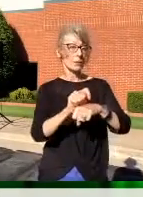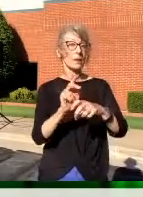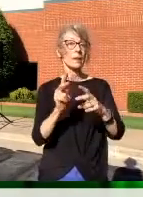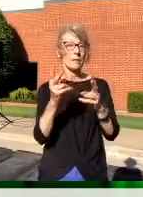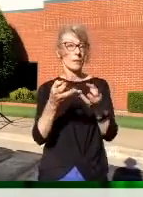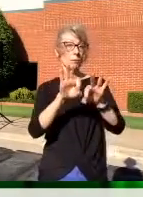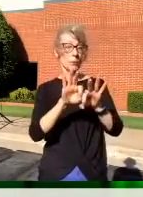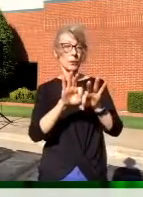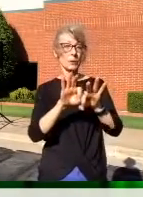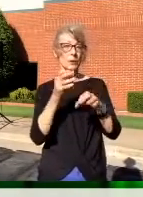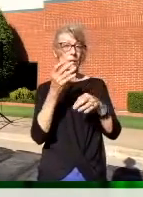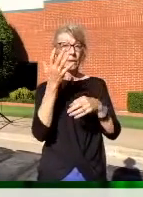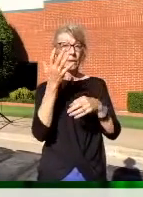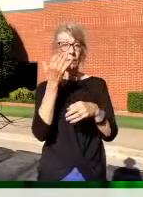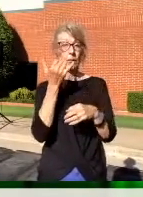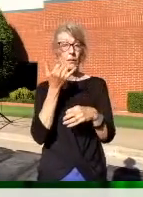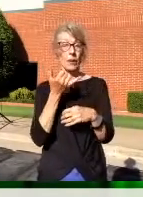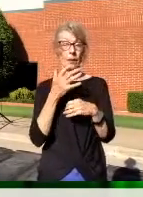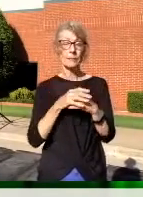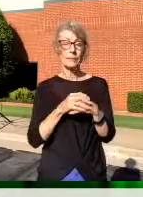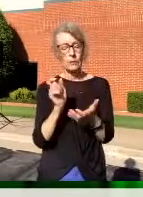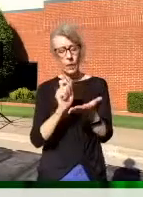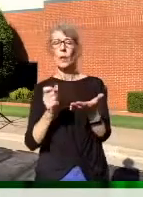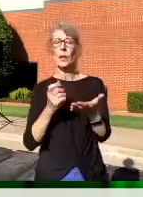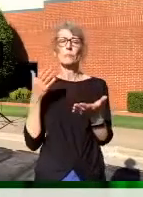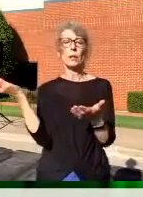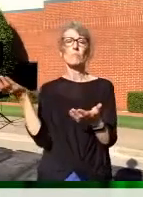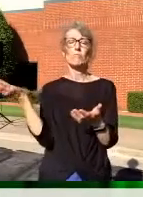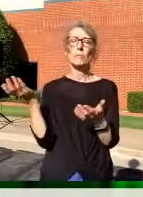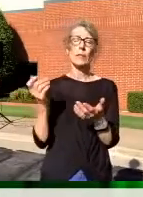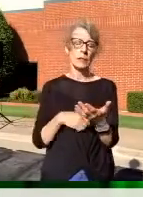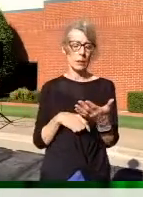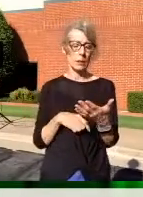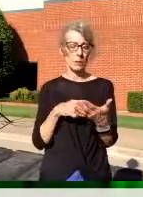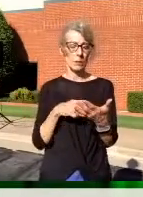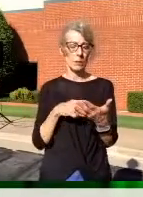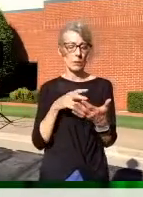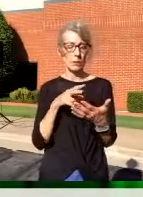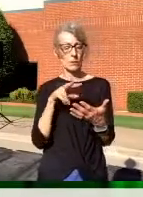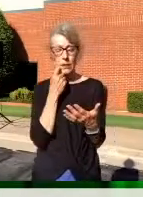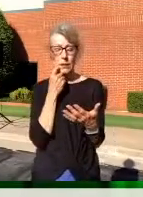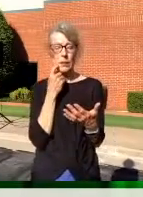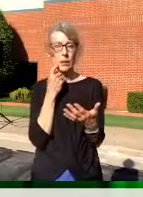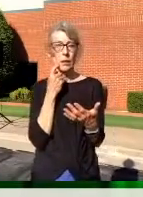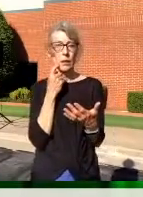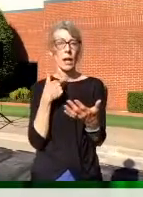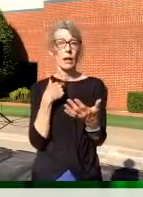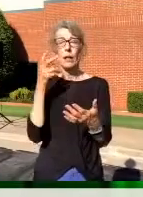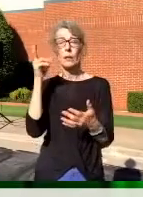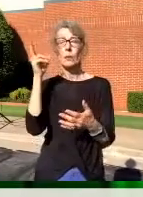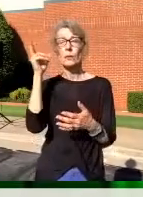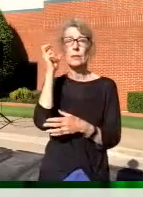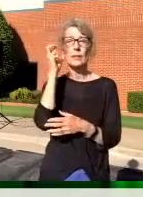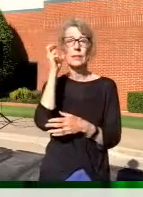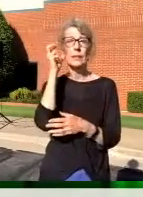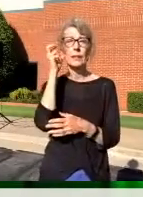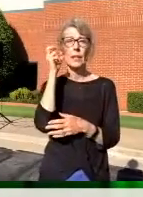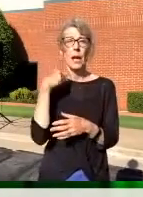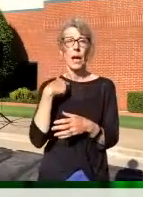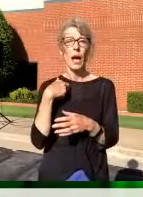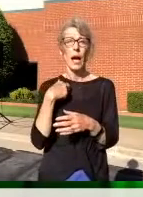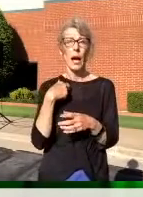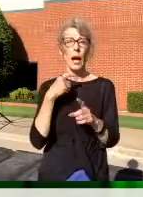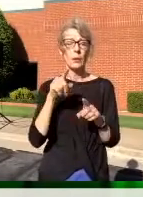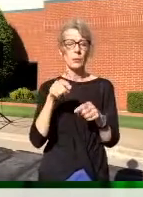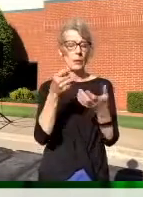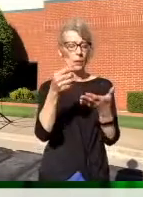sermon and I was reading over this sermon and thinking, this is one of those sermons that, like, if I was listening to it, I'd want to go back and look up some of the Bible